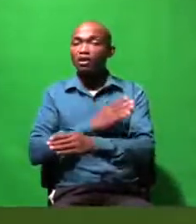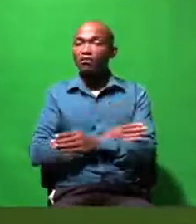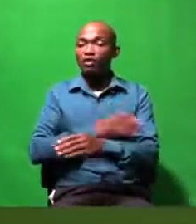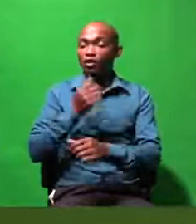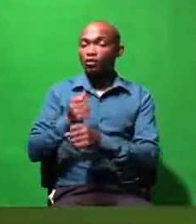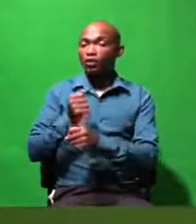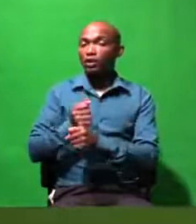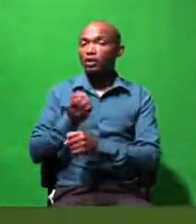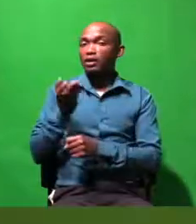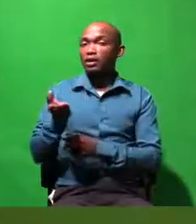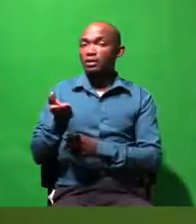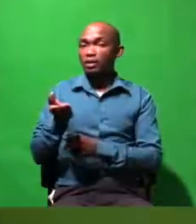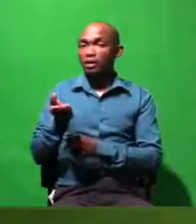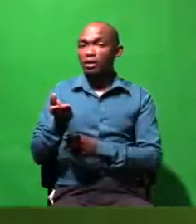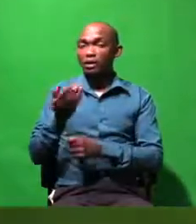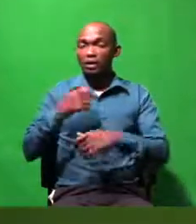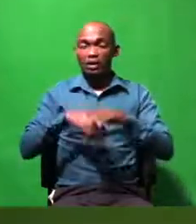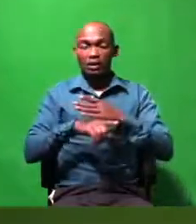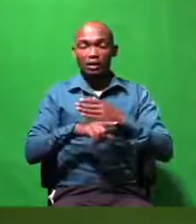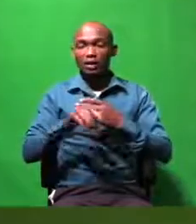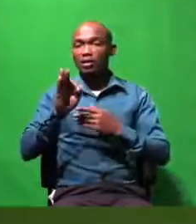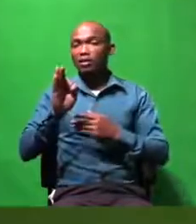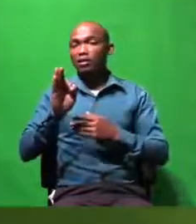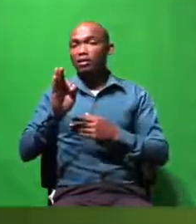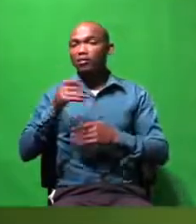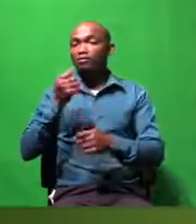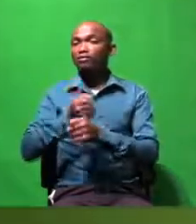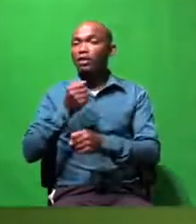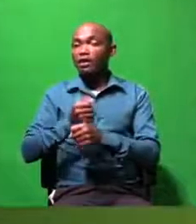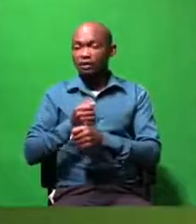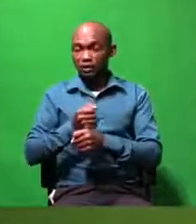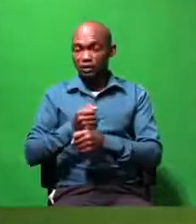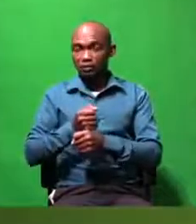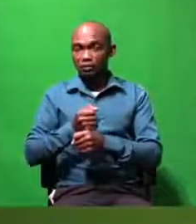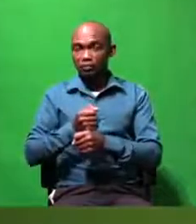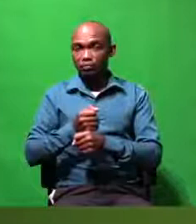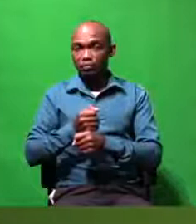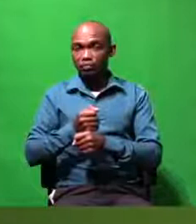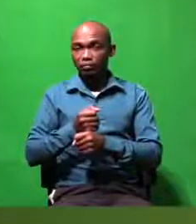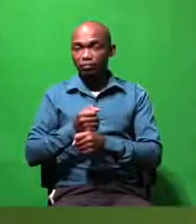actual working in the field. The number one, we can say, should be make a